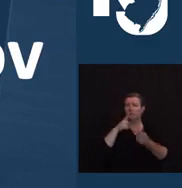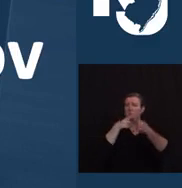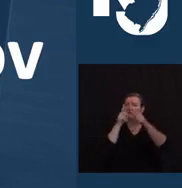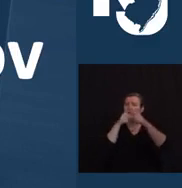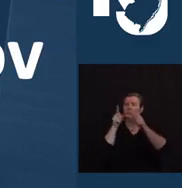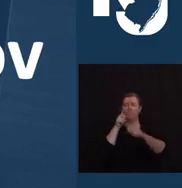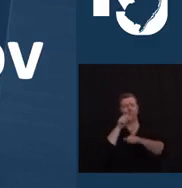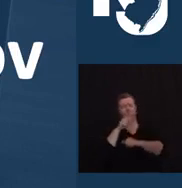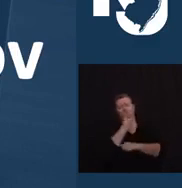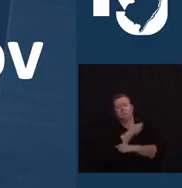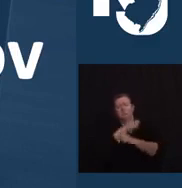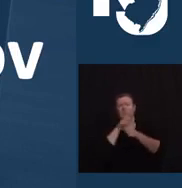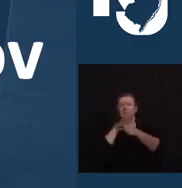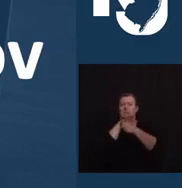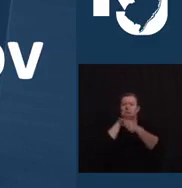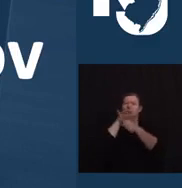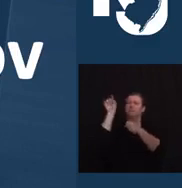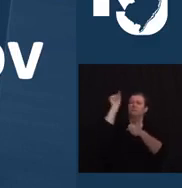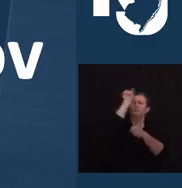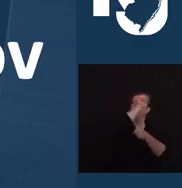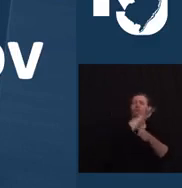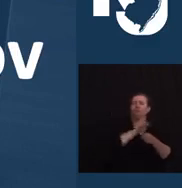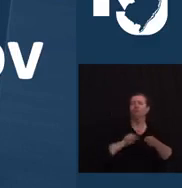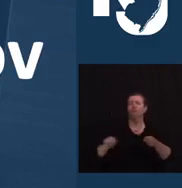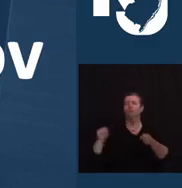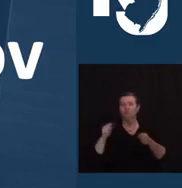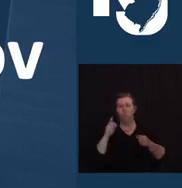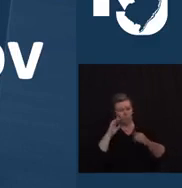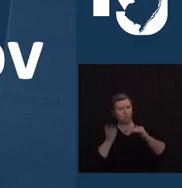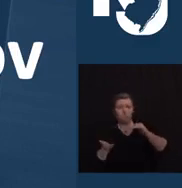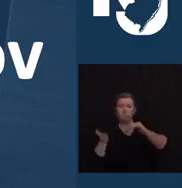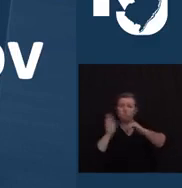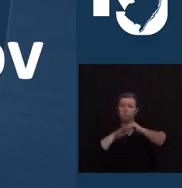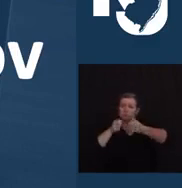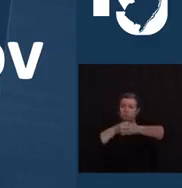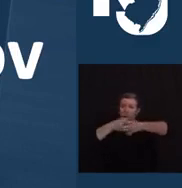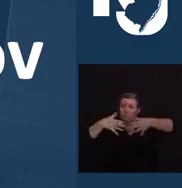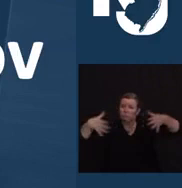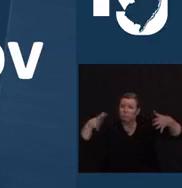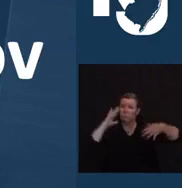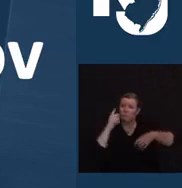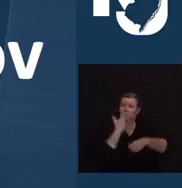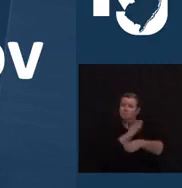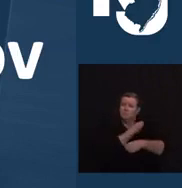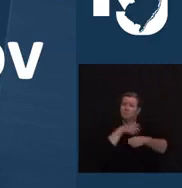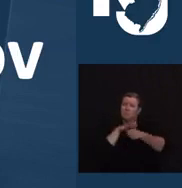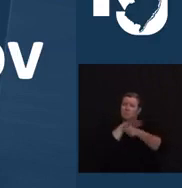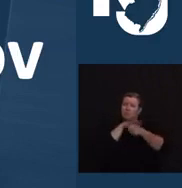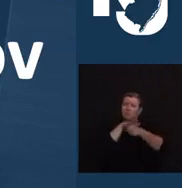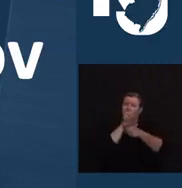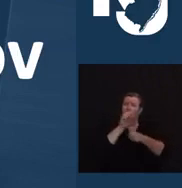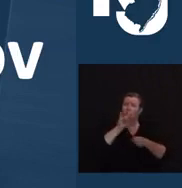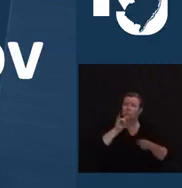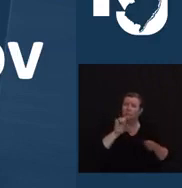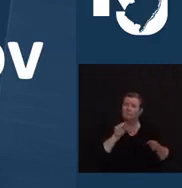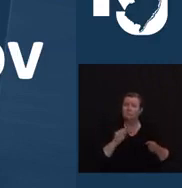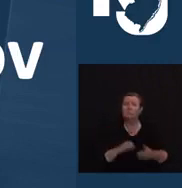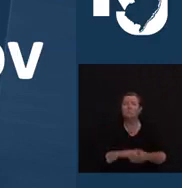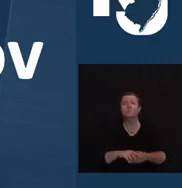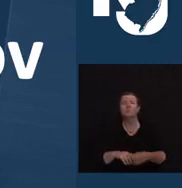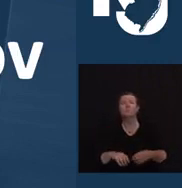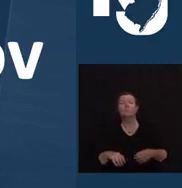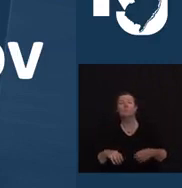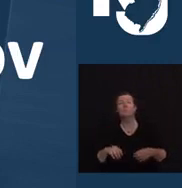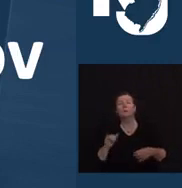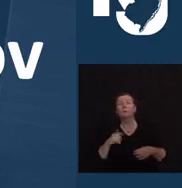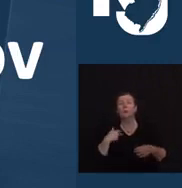in anticipation of the booster and the demand that will go with it. We will almost certainly reopen several larger vaccination